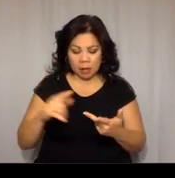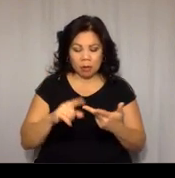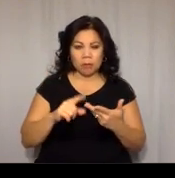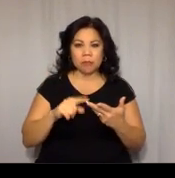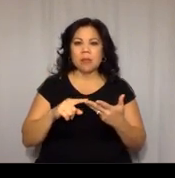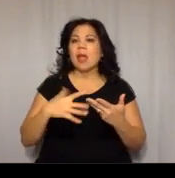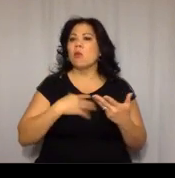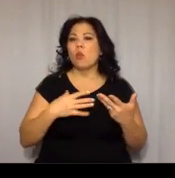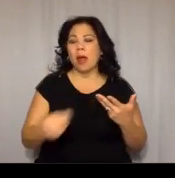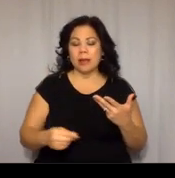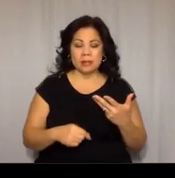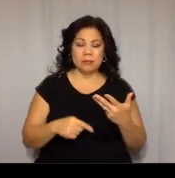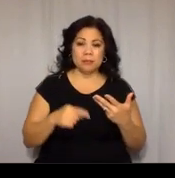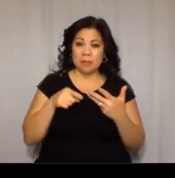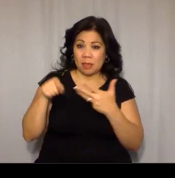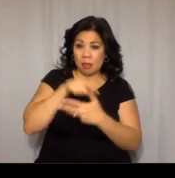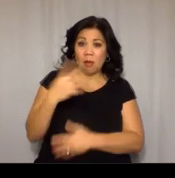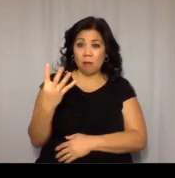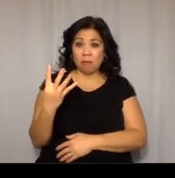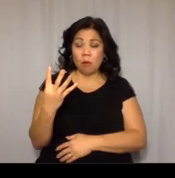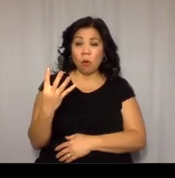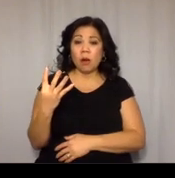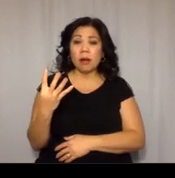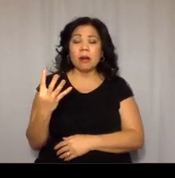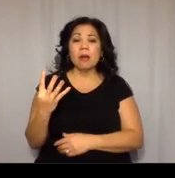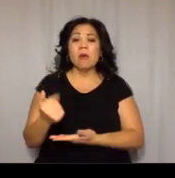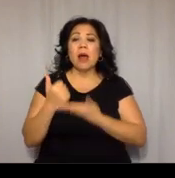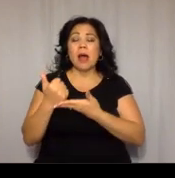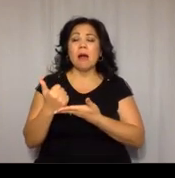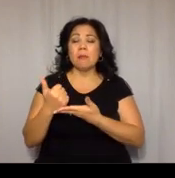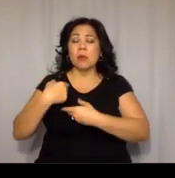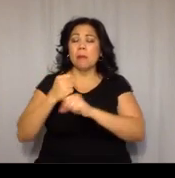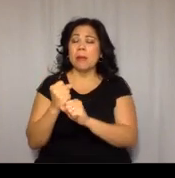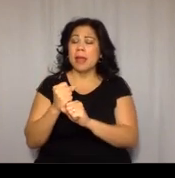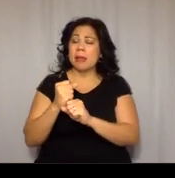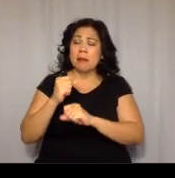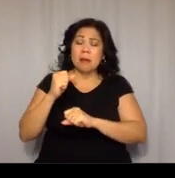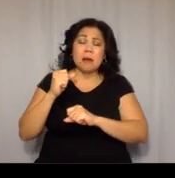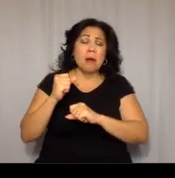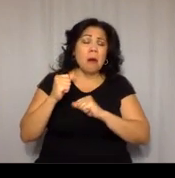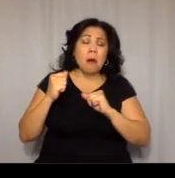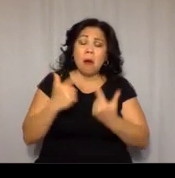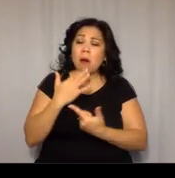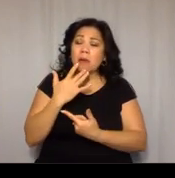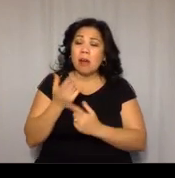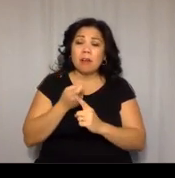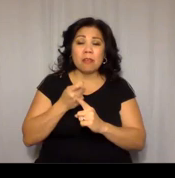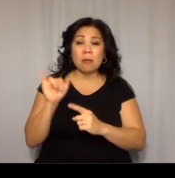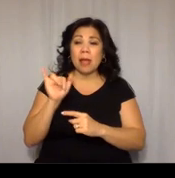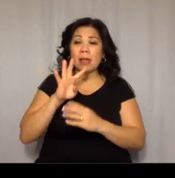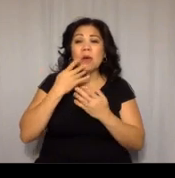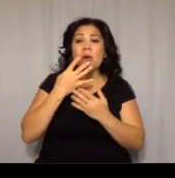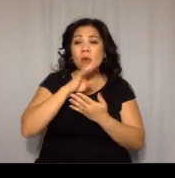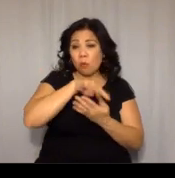those 4 colors to make almost every color in the rainbow. So as I mentioned, you can use whatever you like, guys.